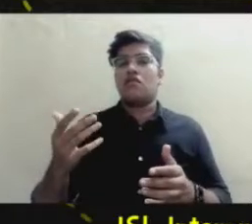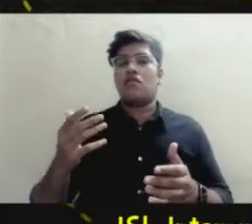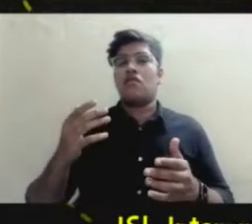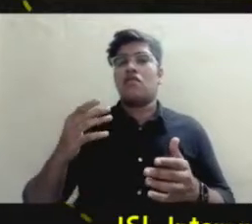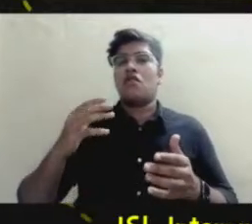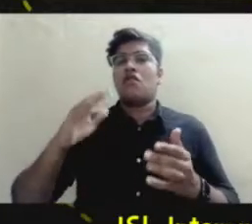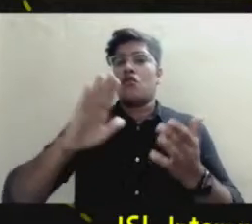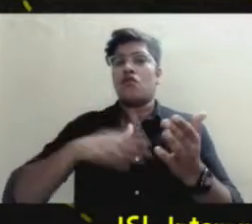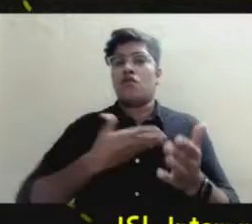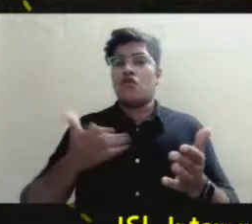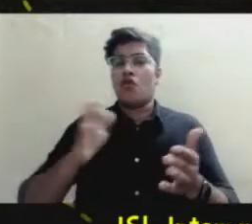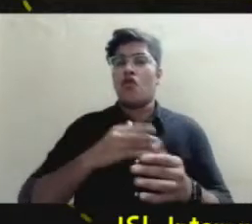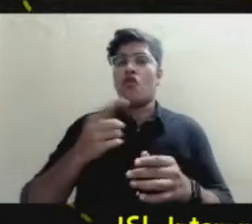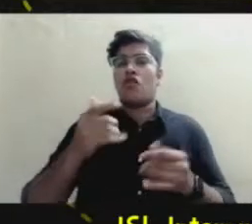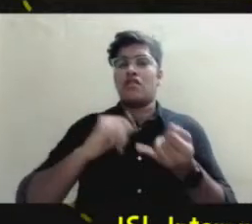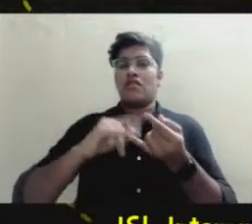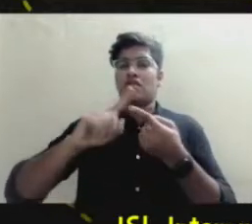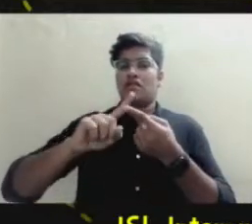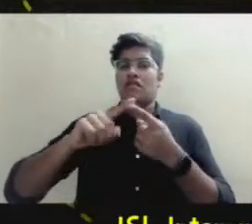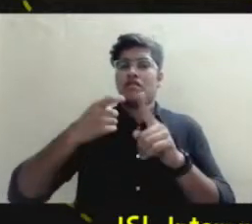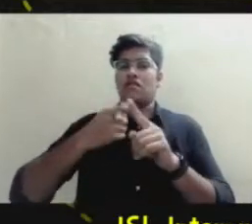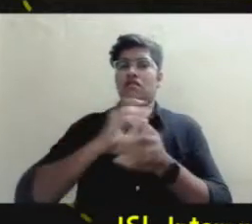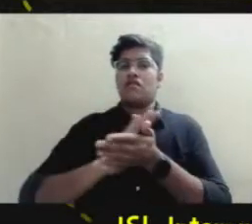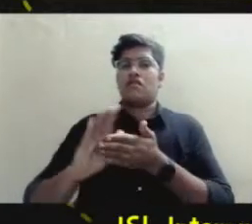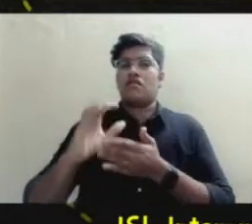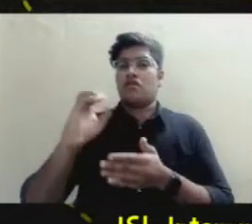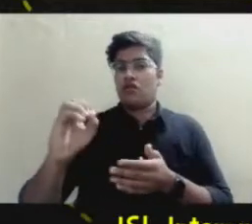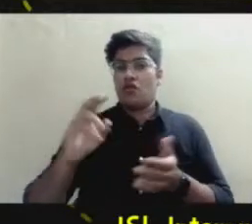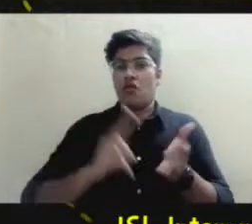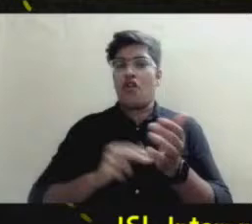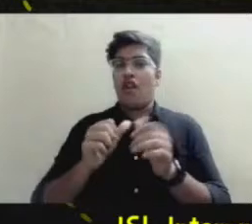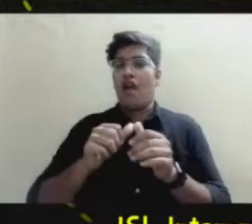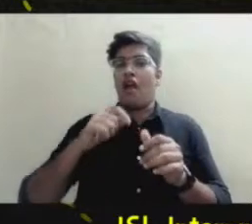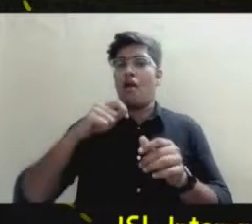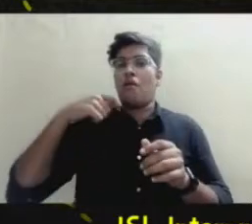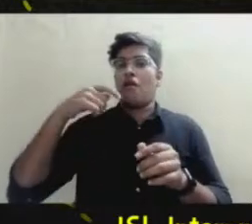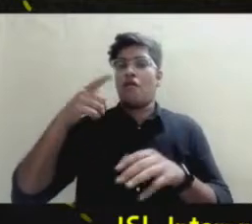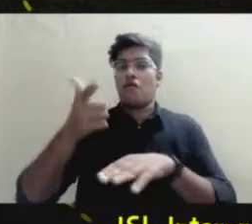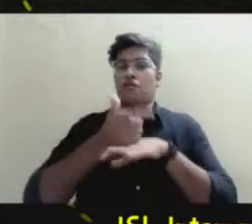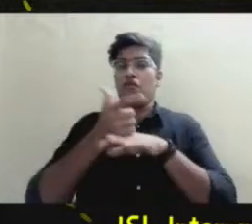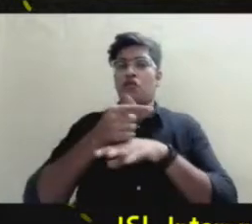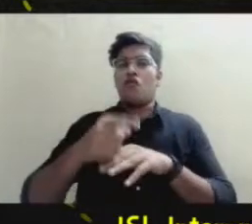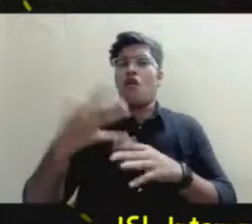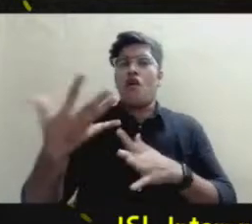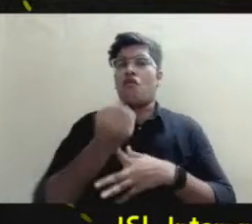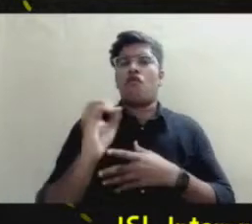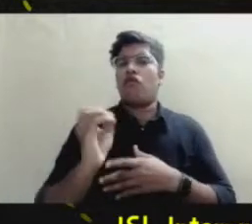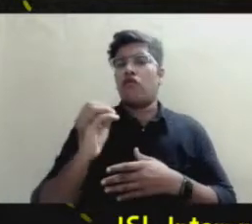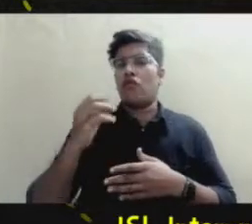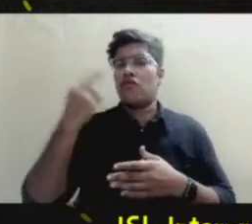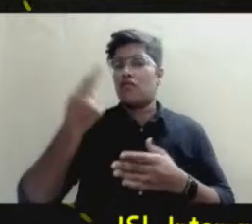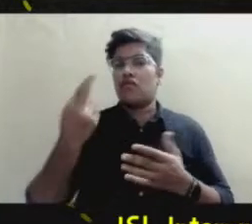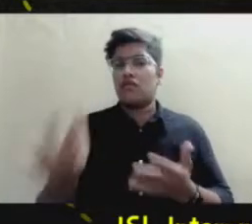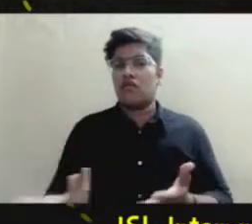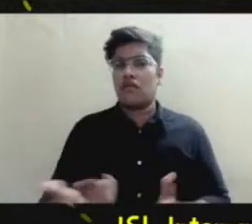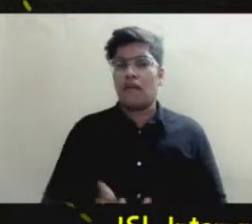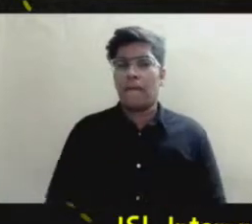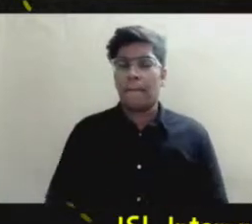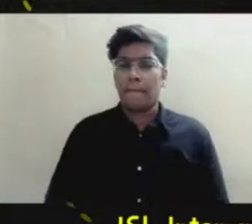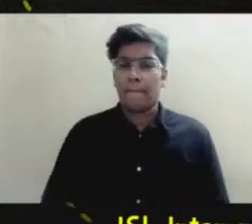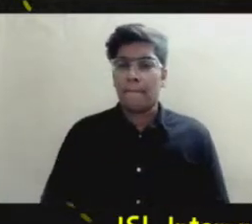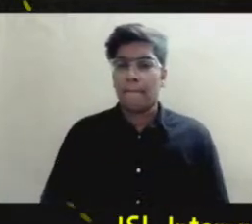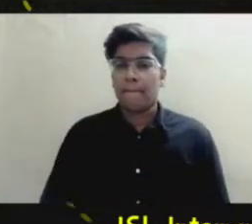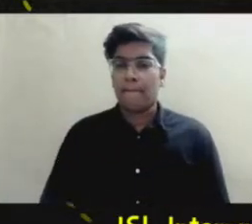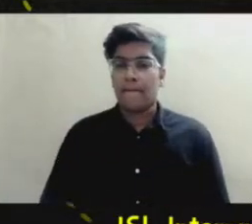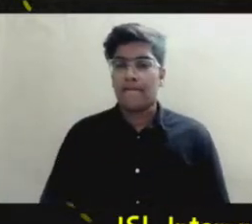available? There is one very grainy version on YouTube. It is a lovely song and video. I think Shubhaji had censored it because she didn't like herself